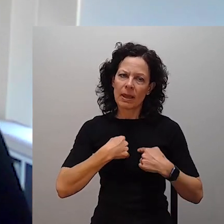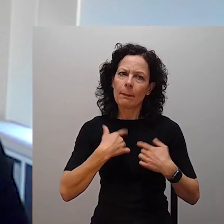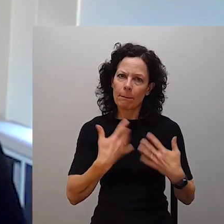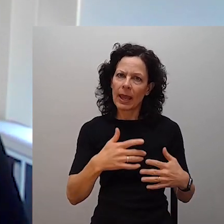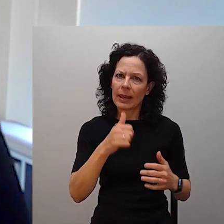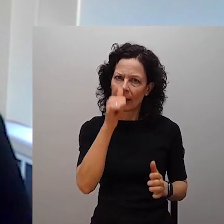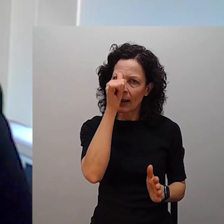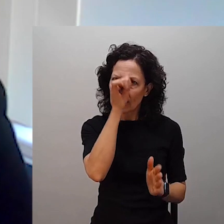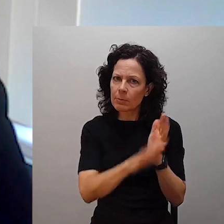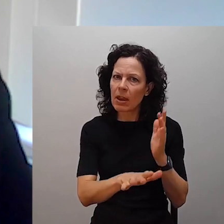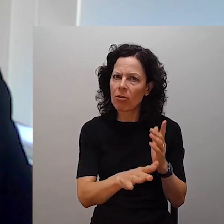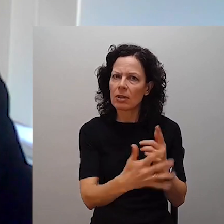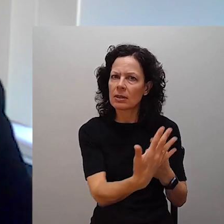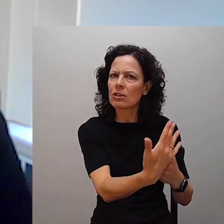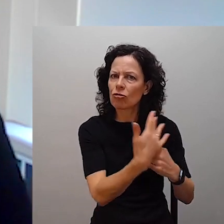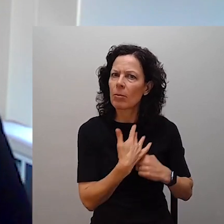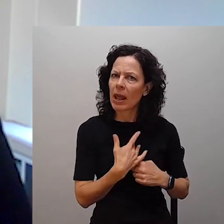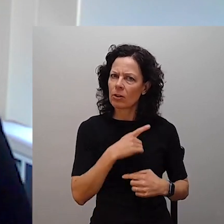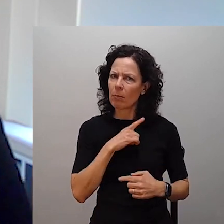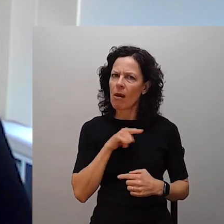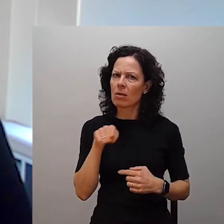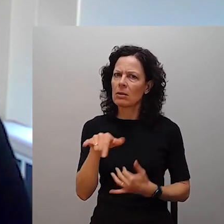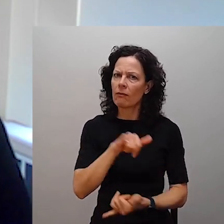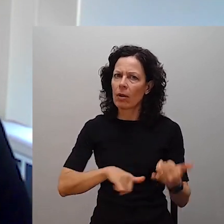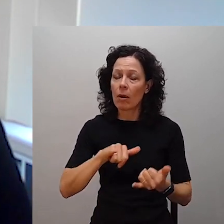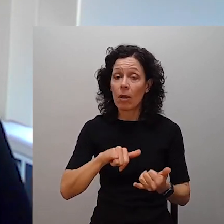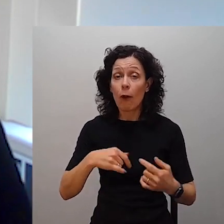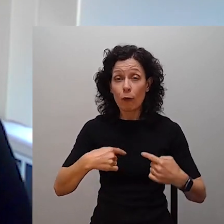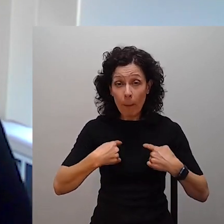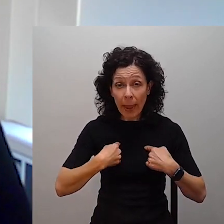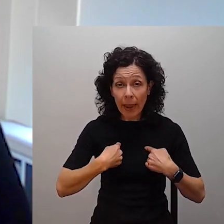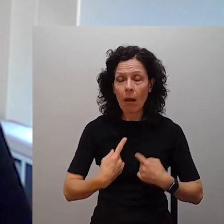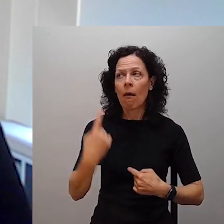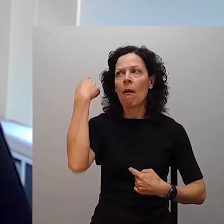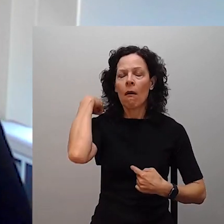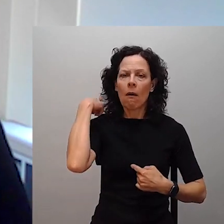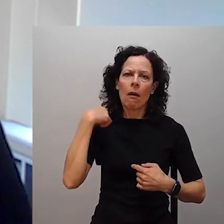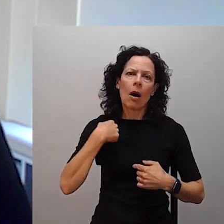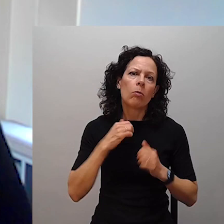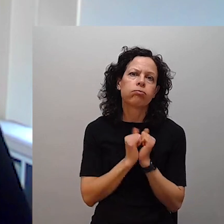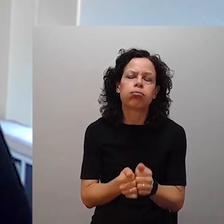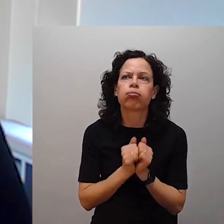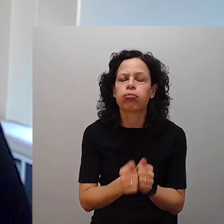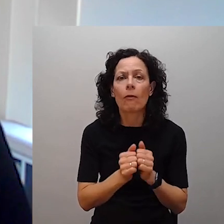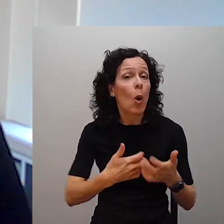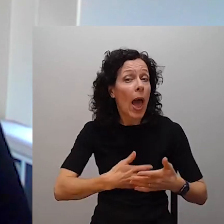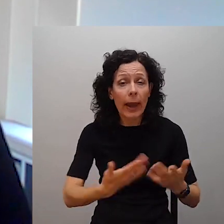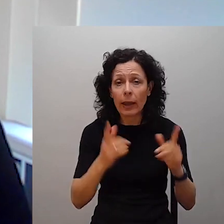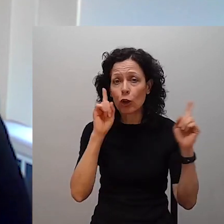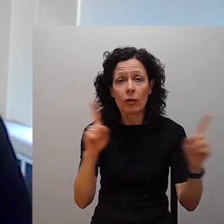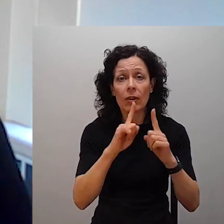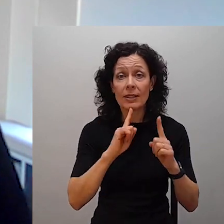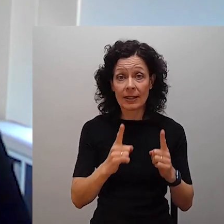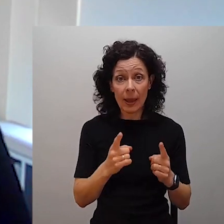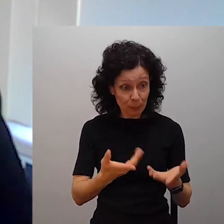experienced discrimination on the basis of that, it would have meant the world to me for any university to